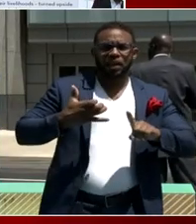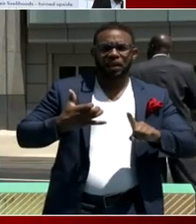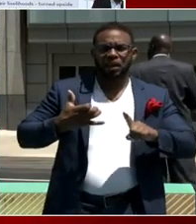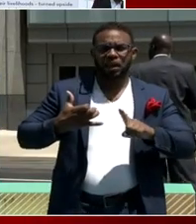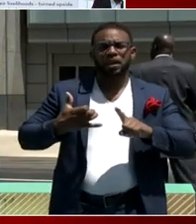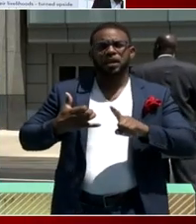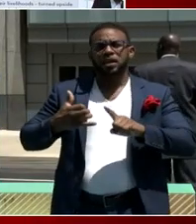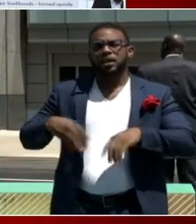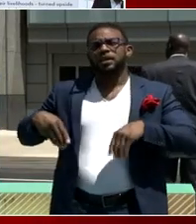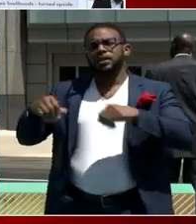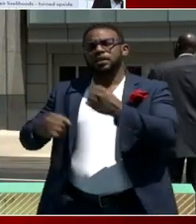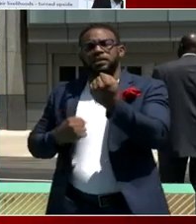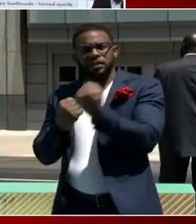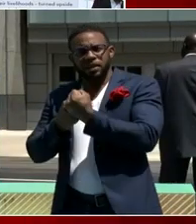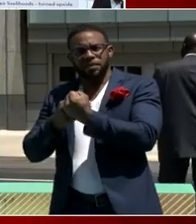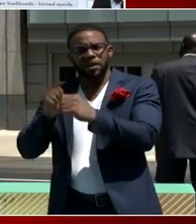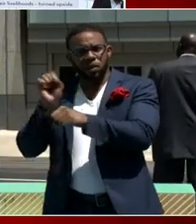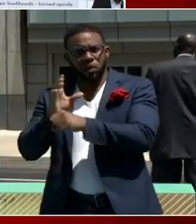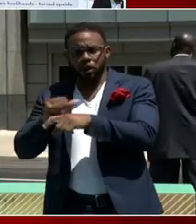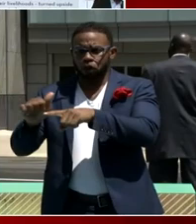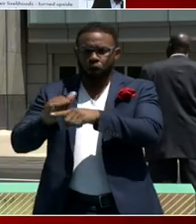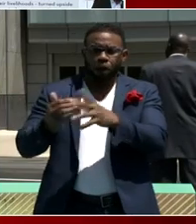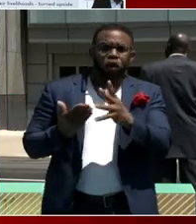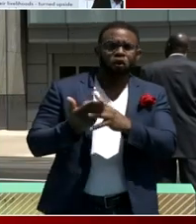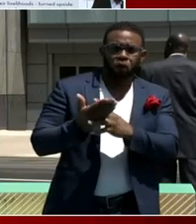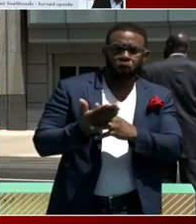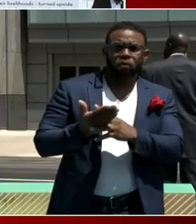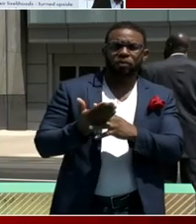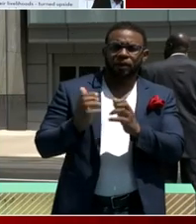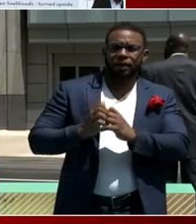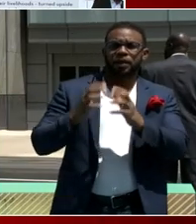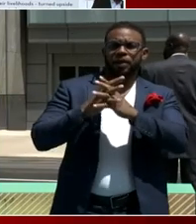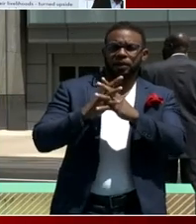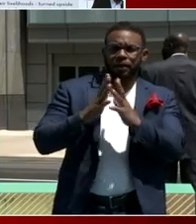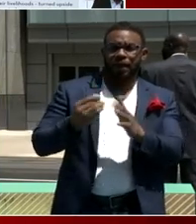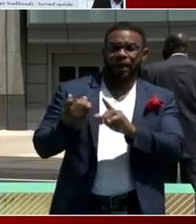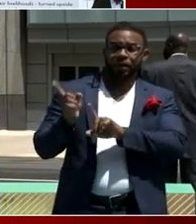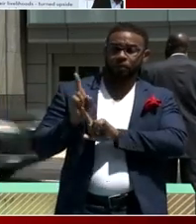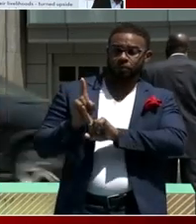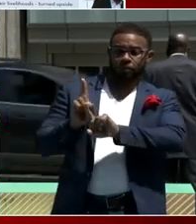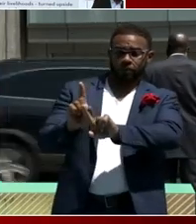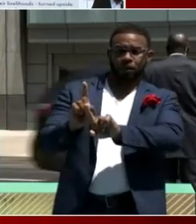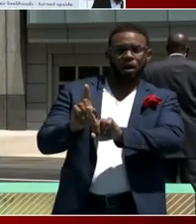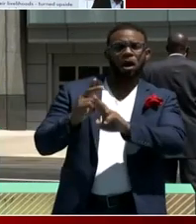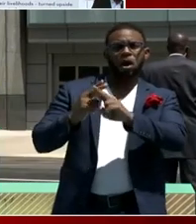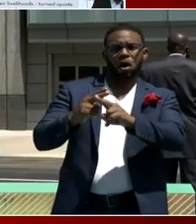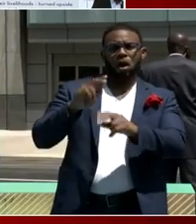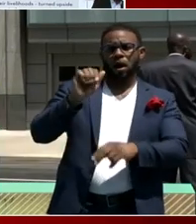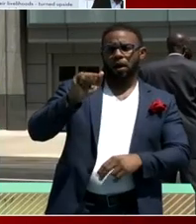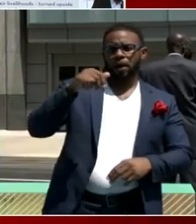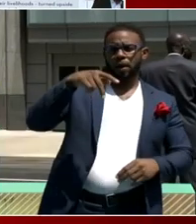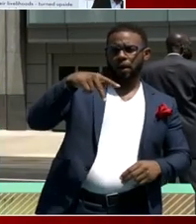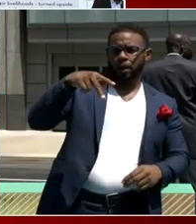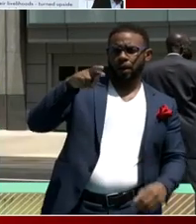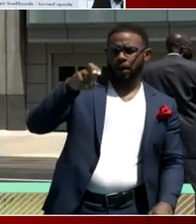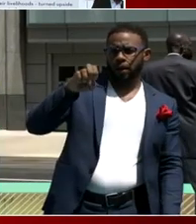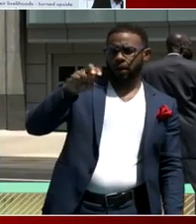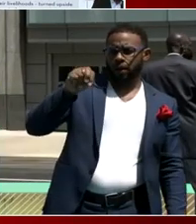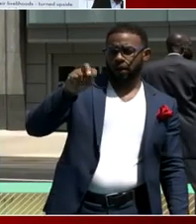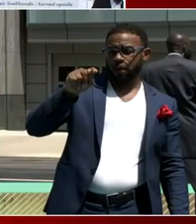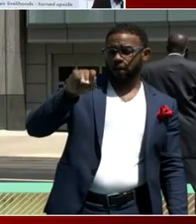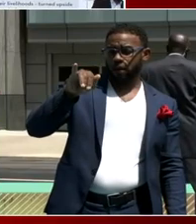subsidized employment and training through apprenticeships including at the DC